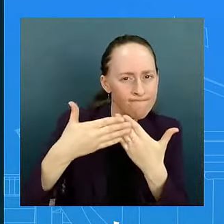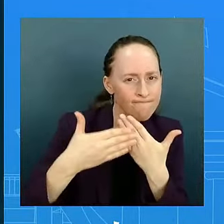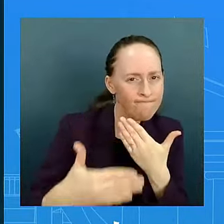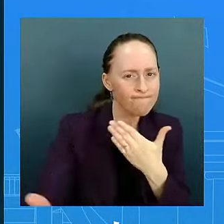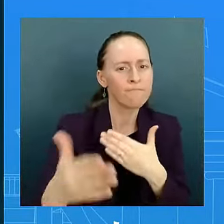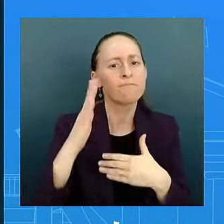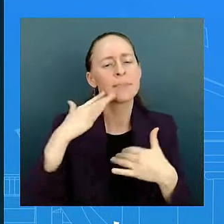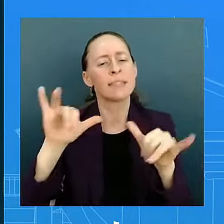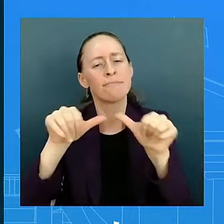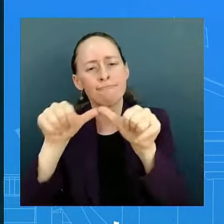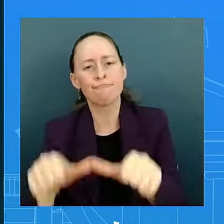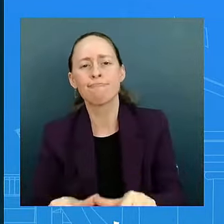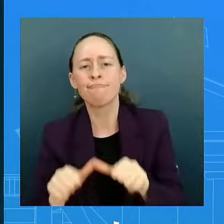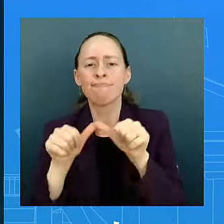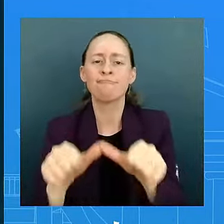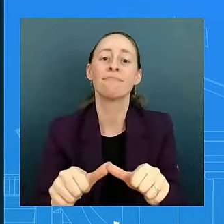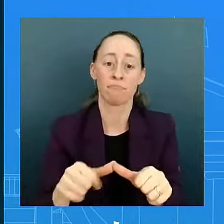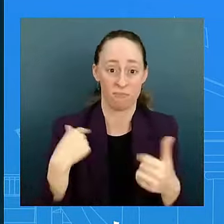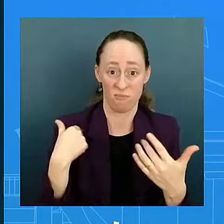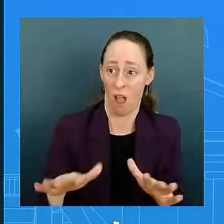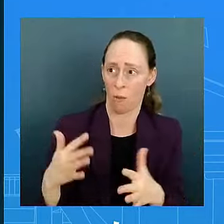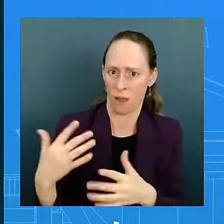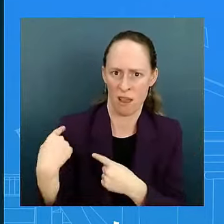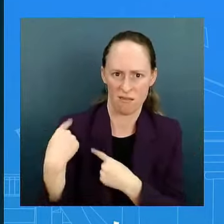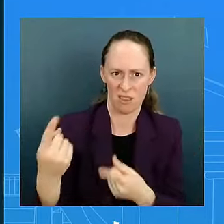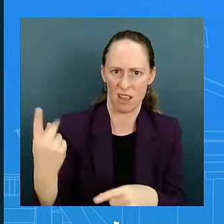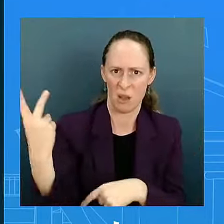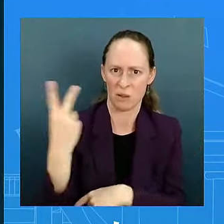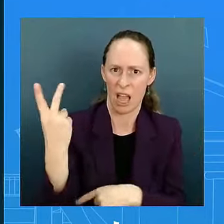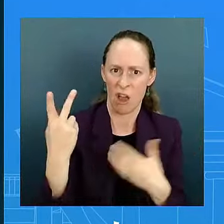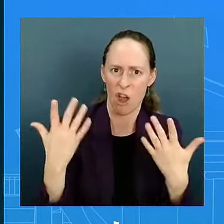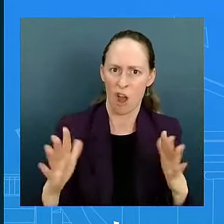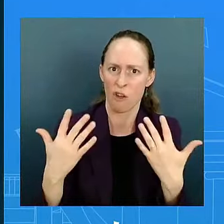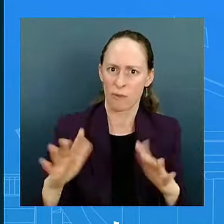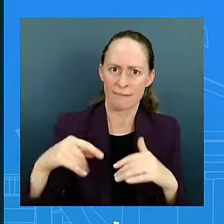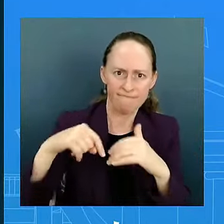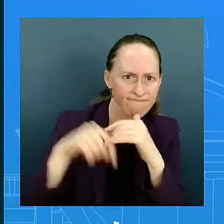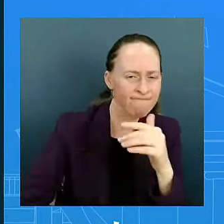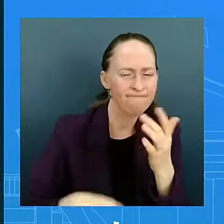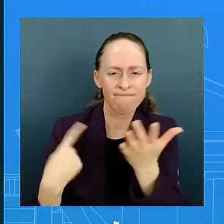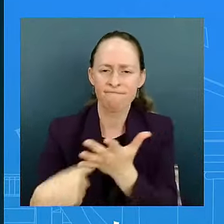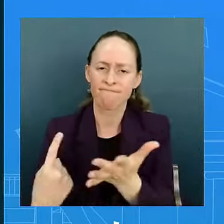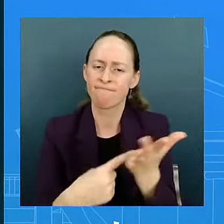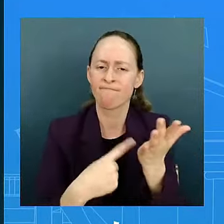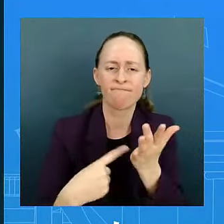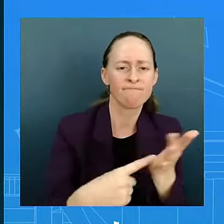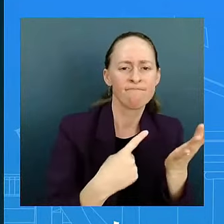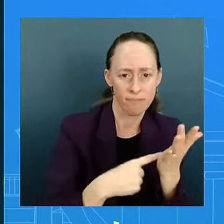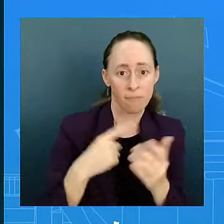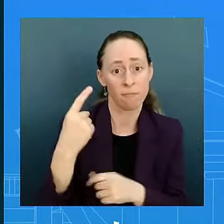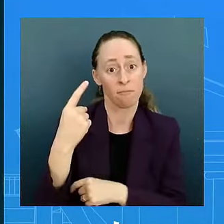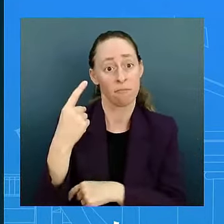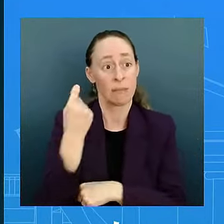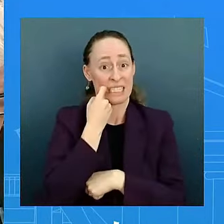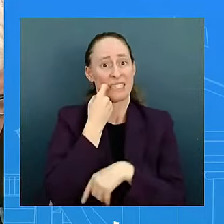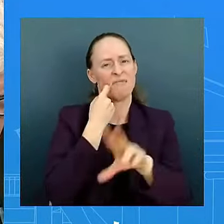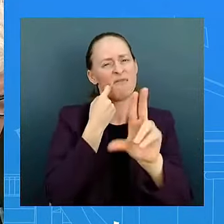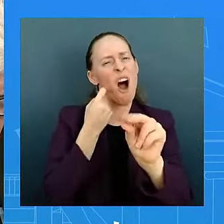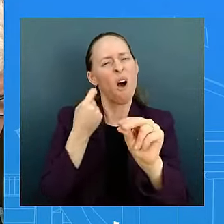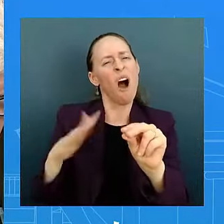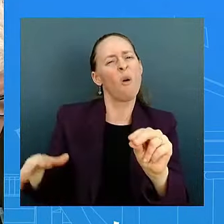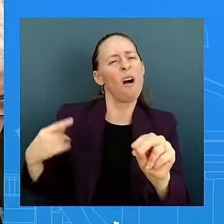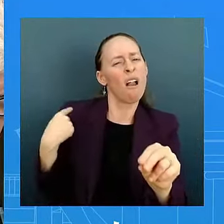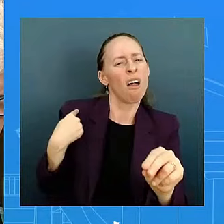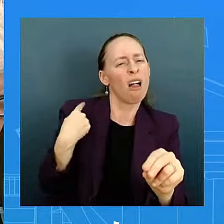last 2 days and beyond, not just the last 2 days. And so that is our focus here today. And on the selection of Governor